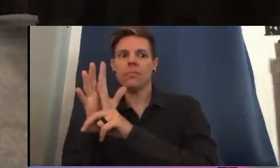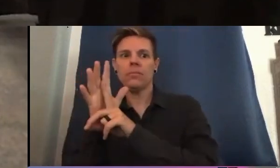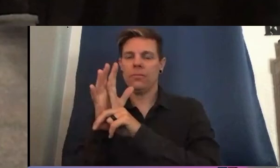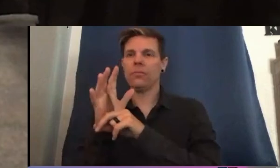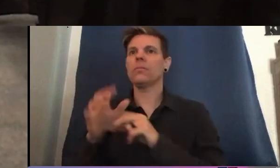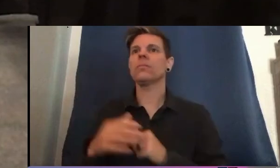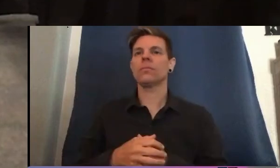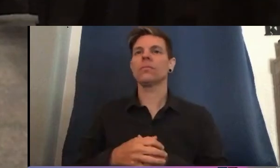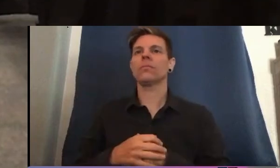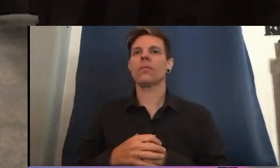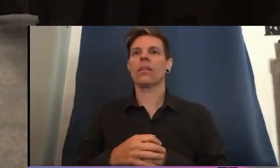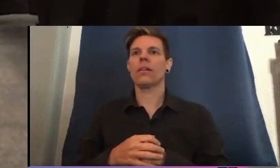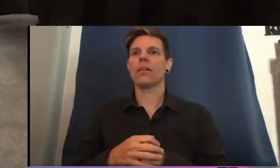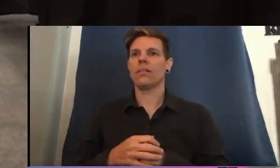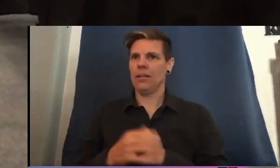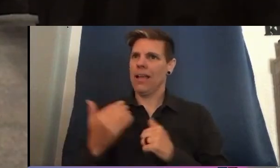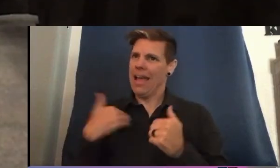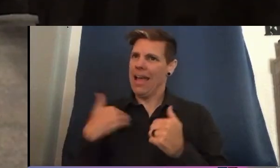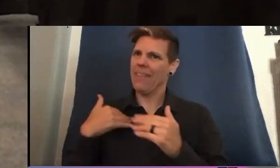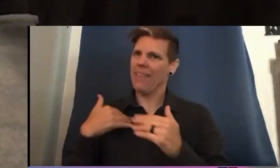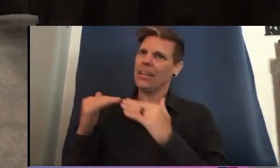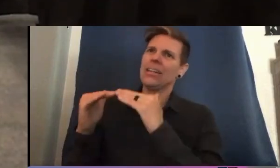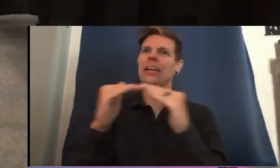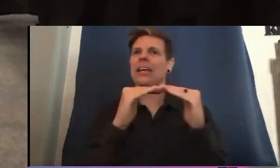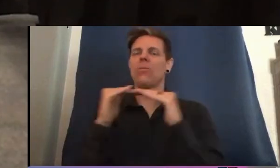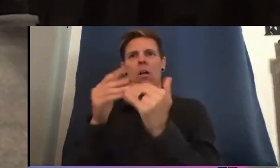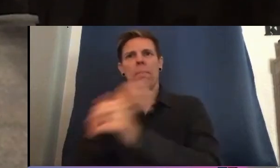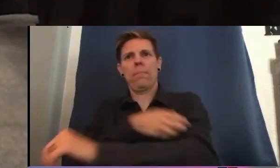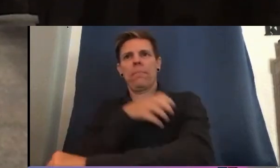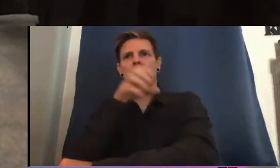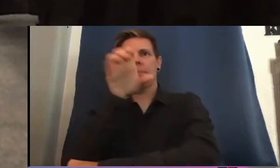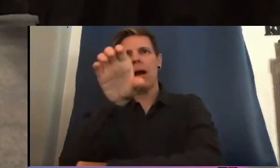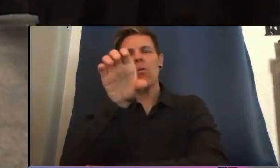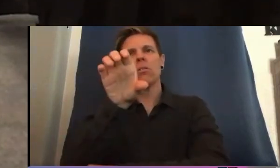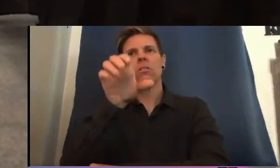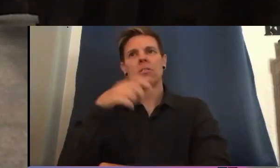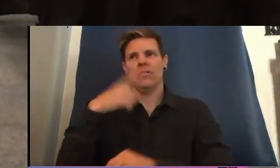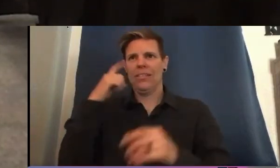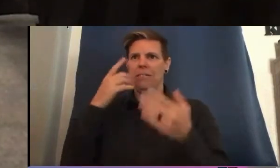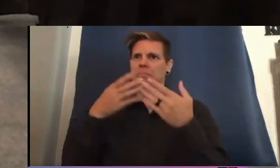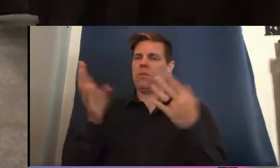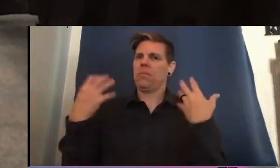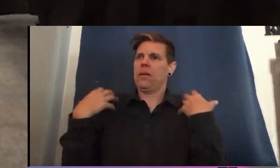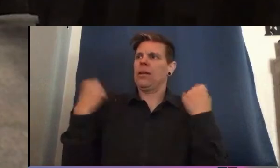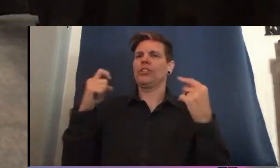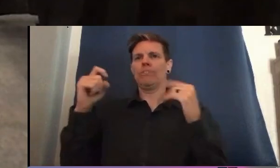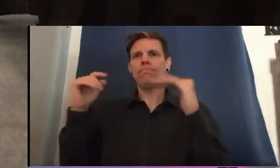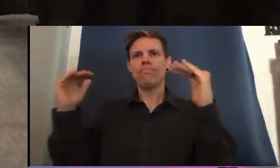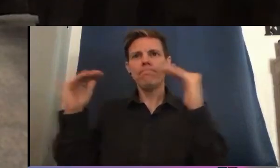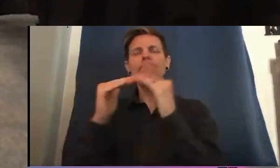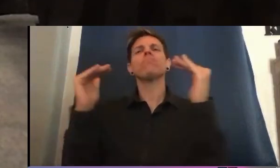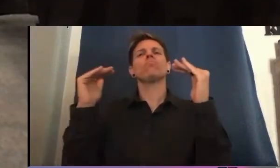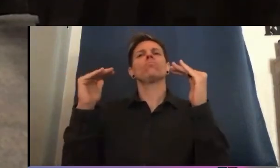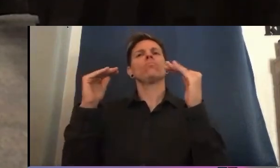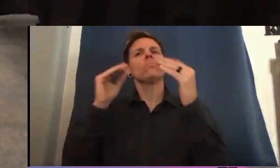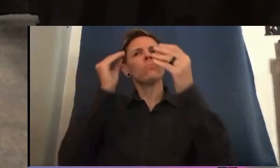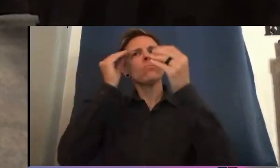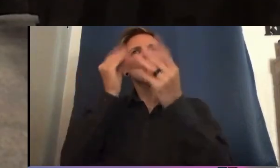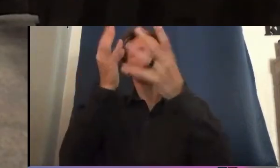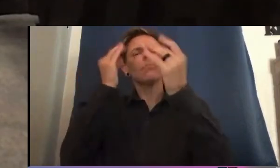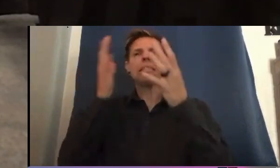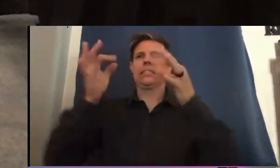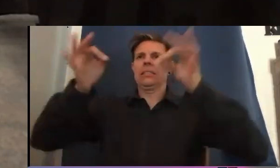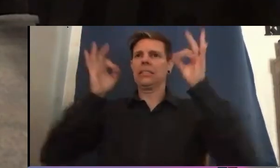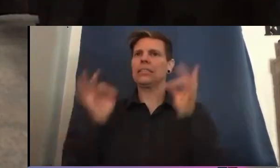fairness, and empowerment. I believe in public health, we must give fair and balanced information to the public. We must make decisions for the good of all